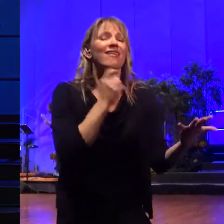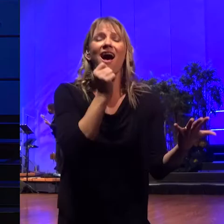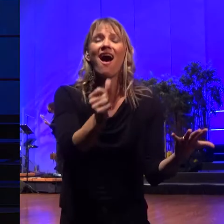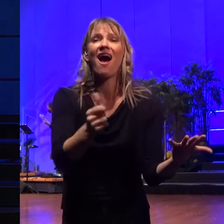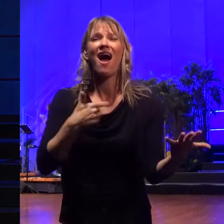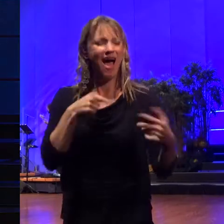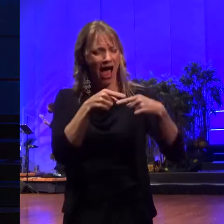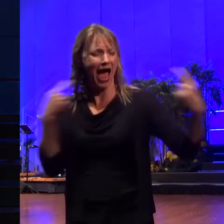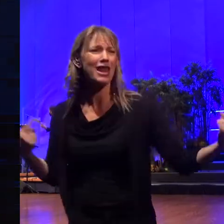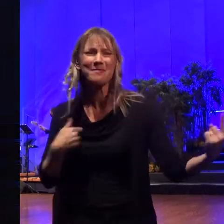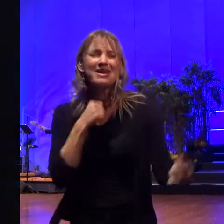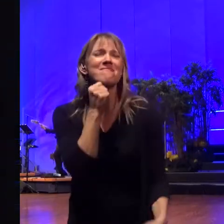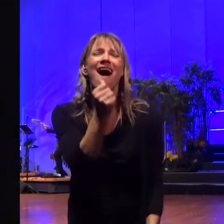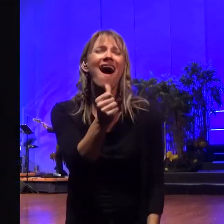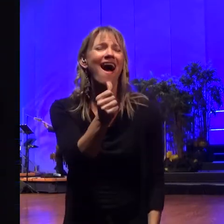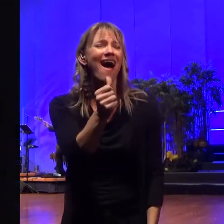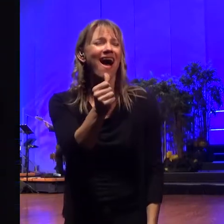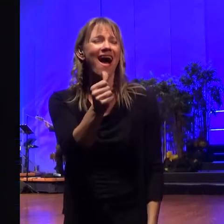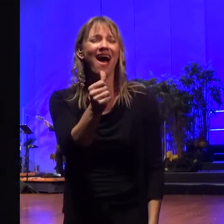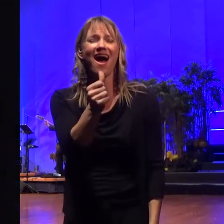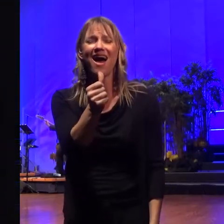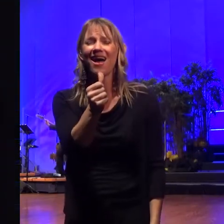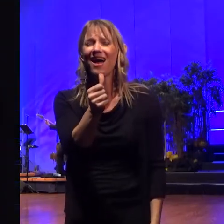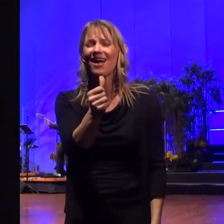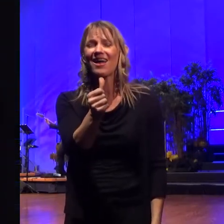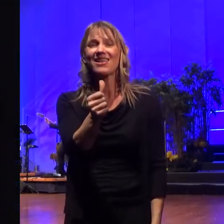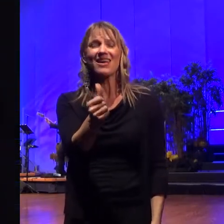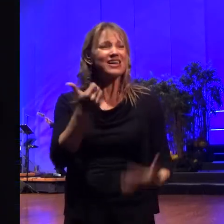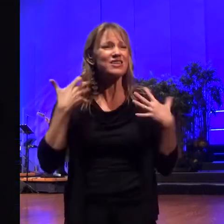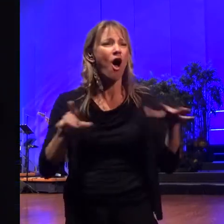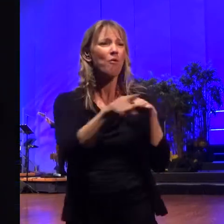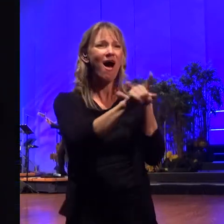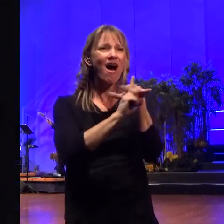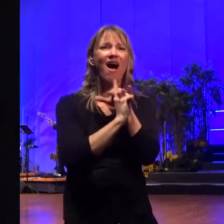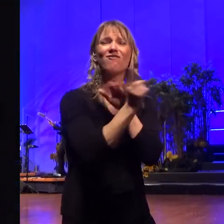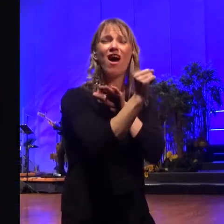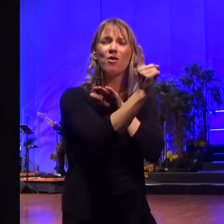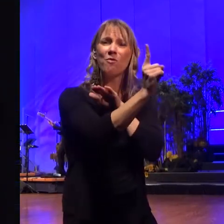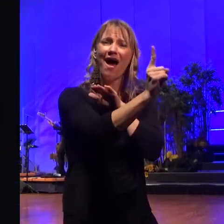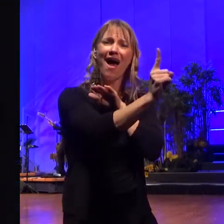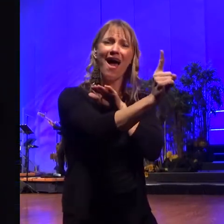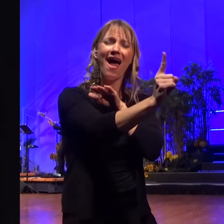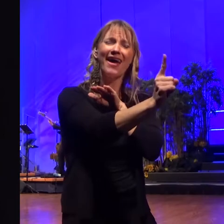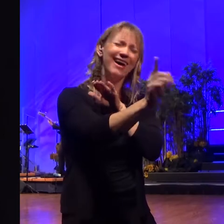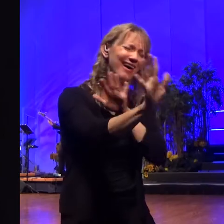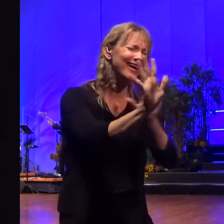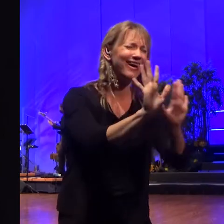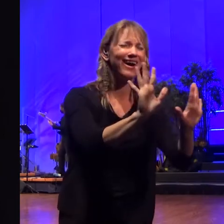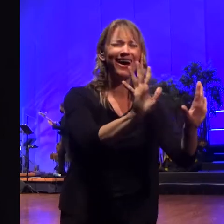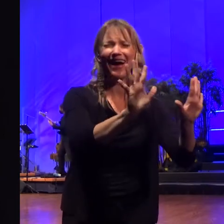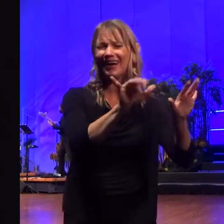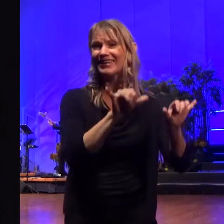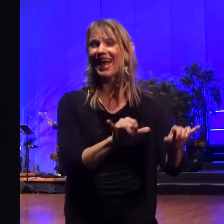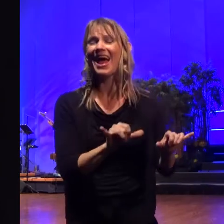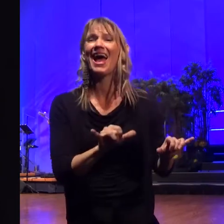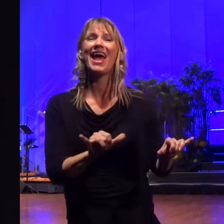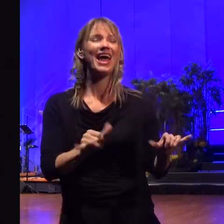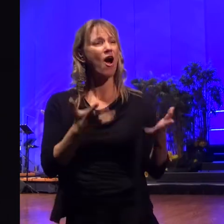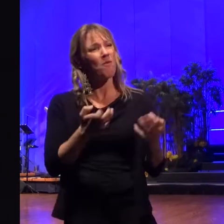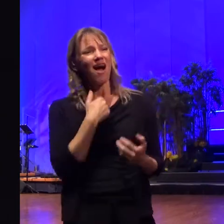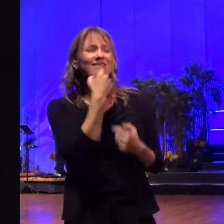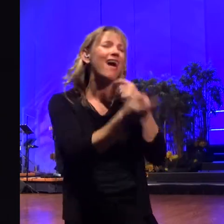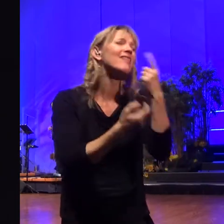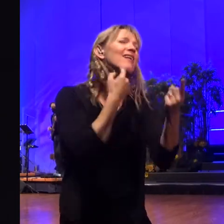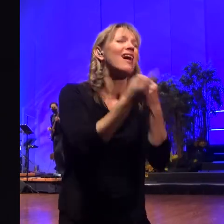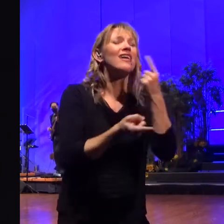I'm not your enemy. I don't want you to run away. I've got